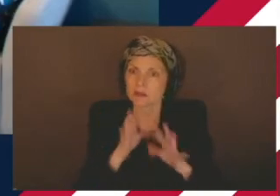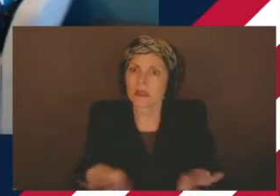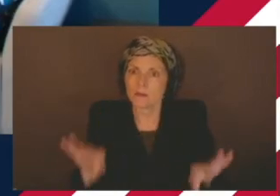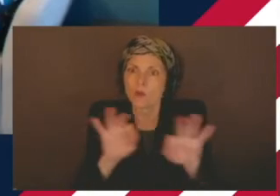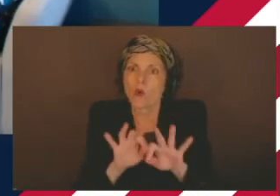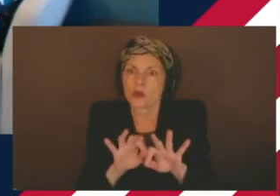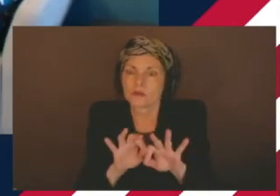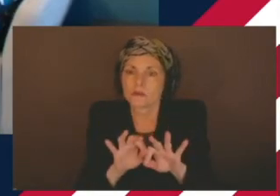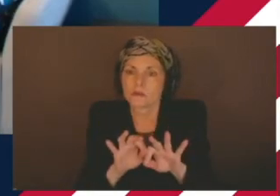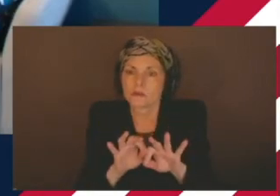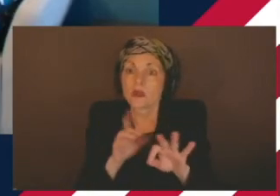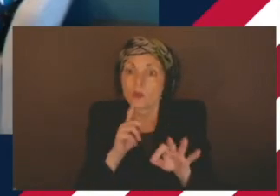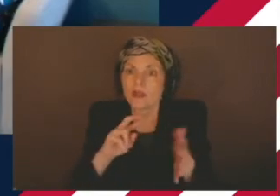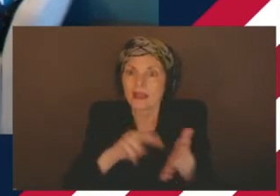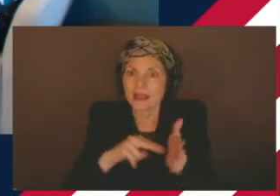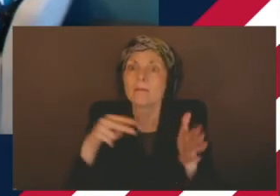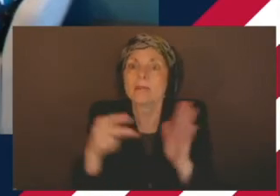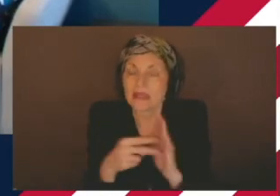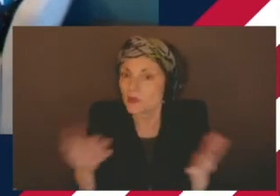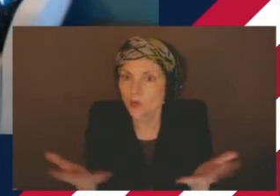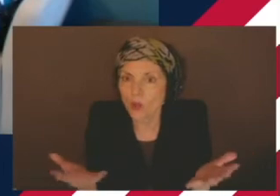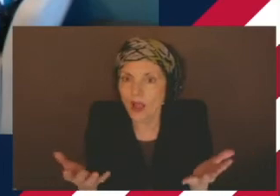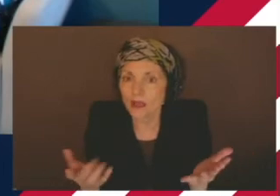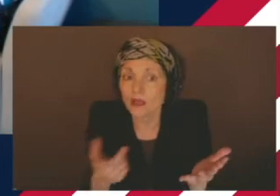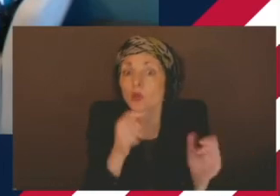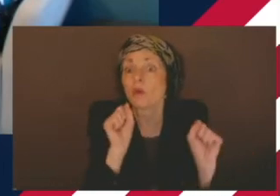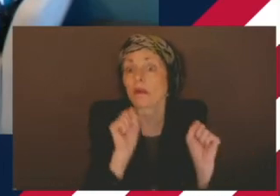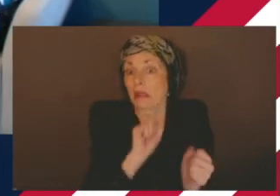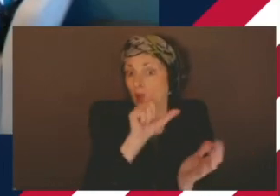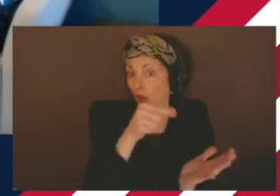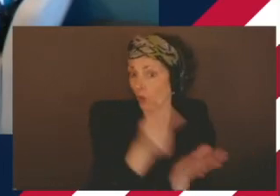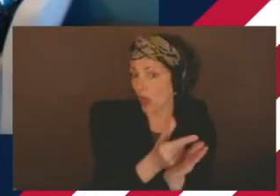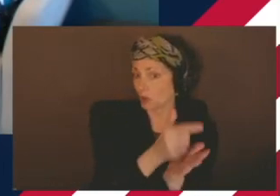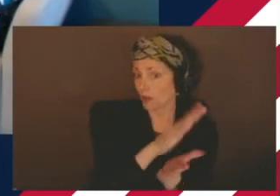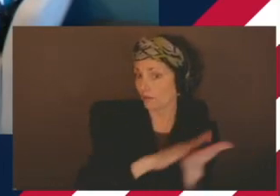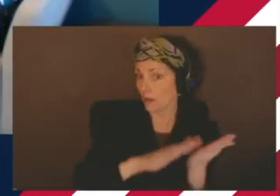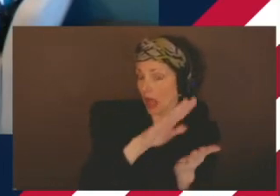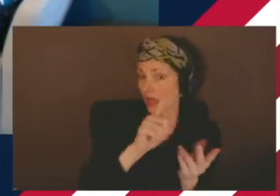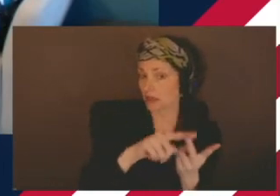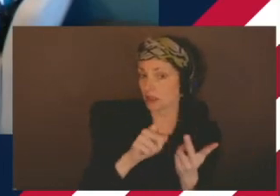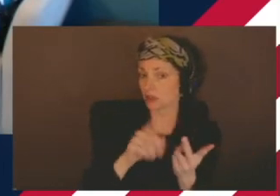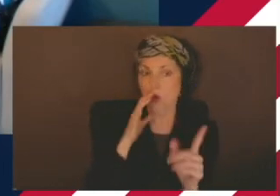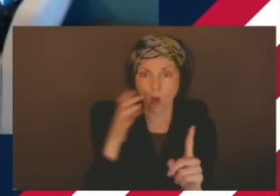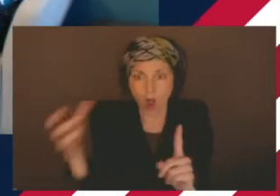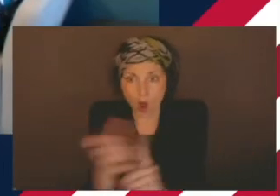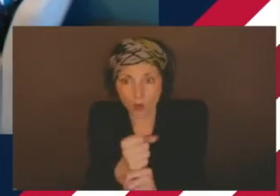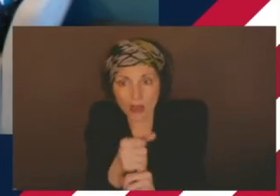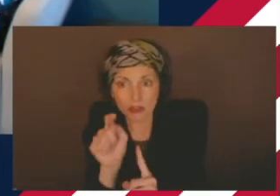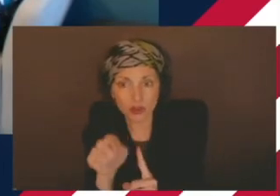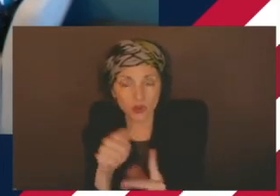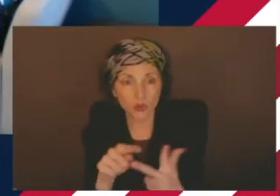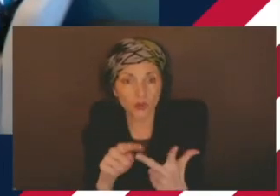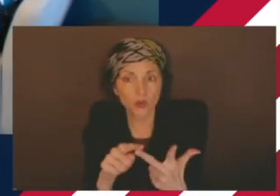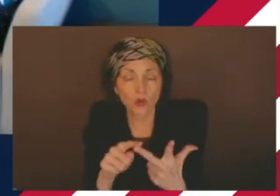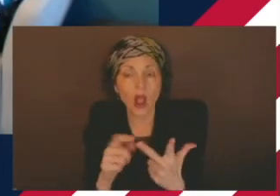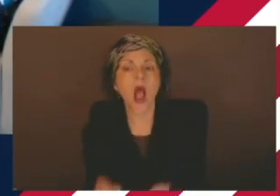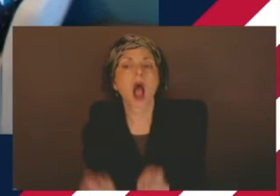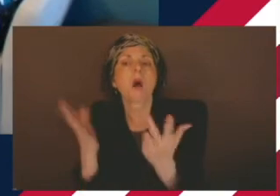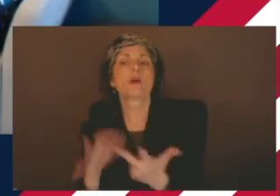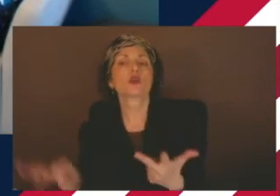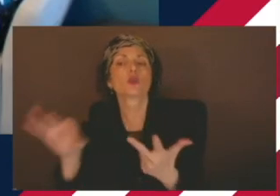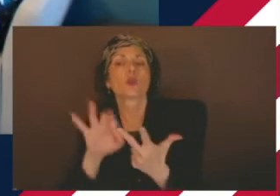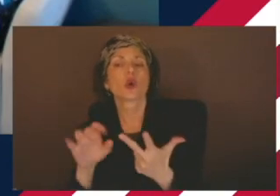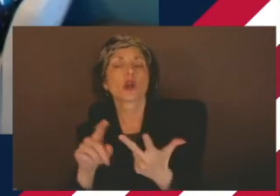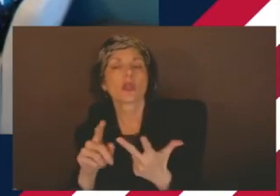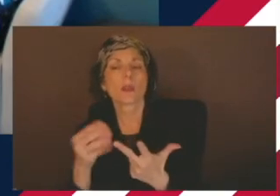high school or college, getting arrested, your net worth, your ability to own a home. It impacts your